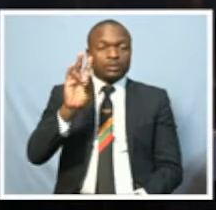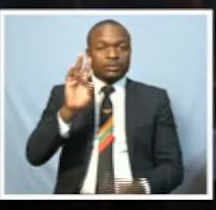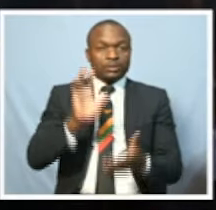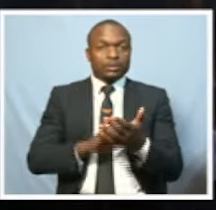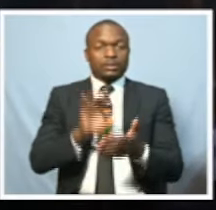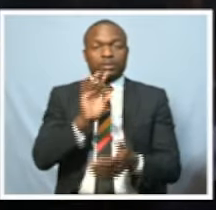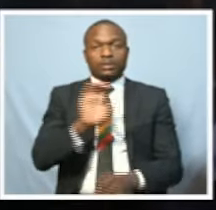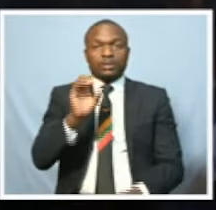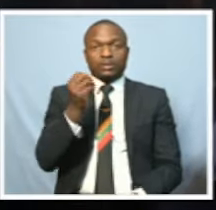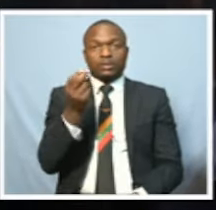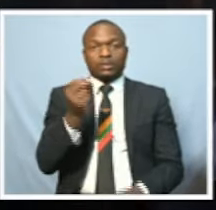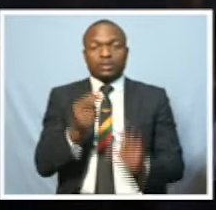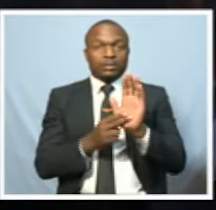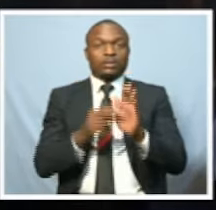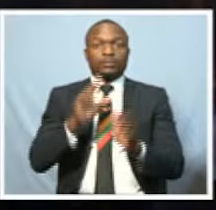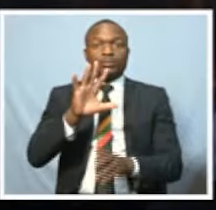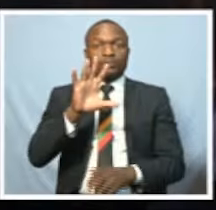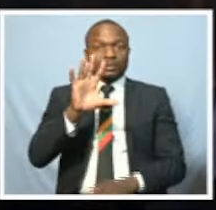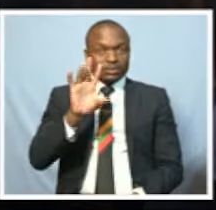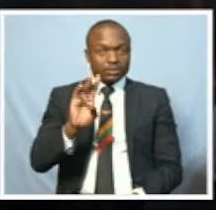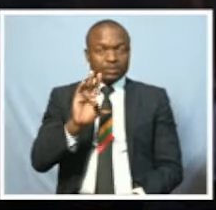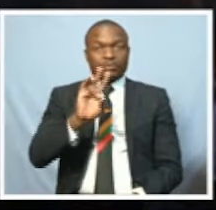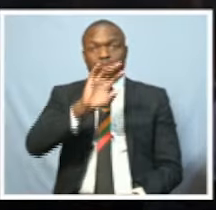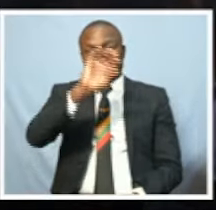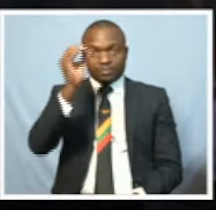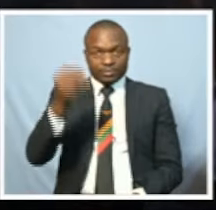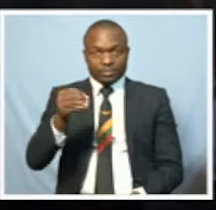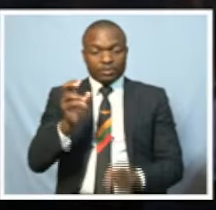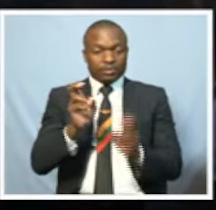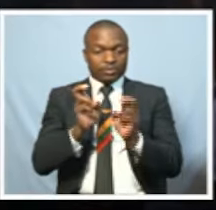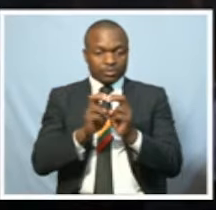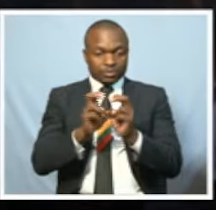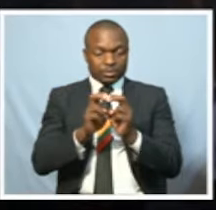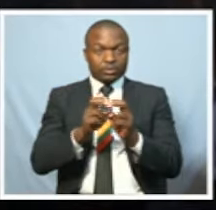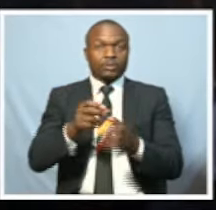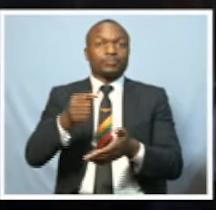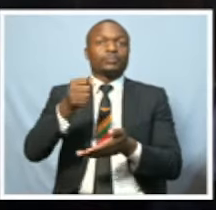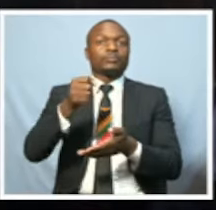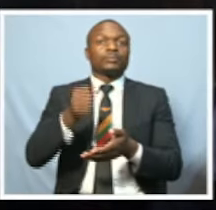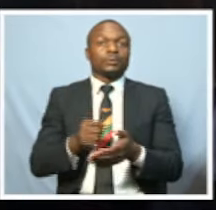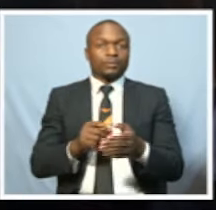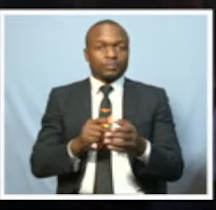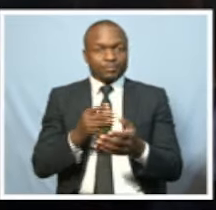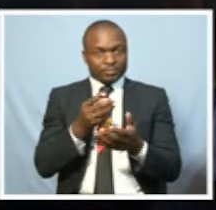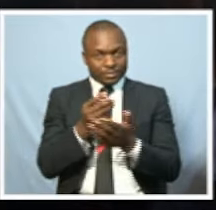447,912, representing 57% of the contract sum.